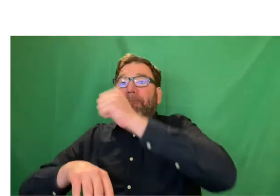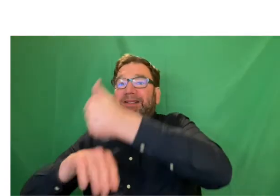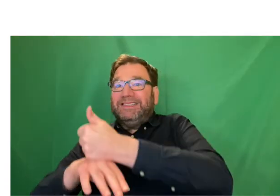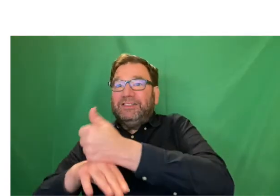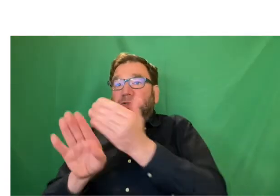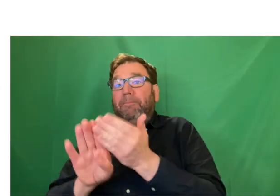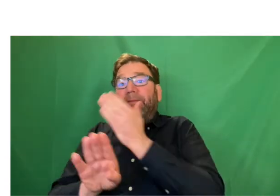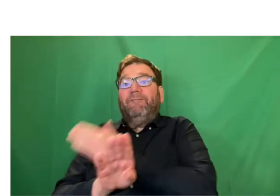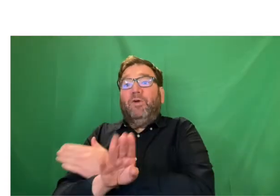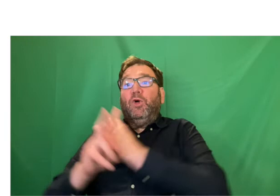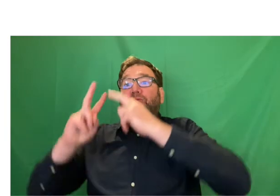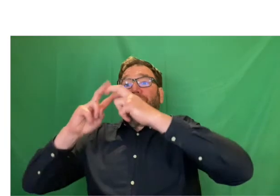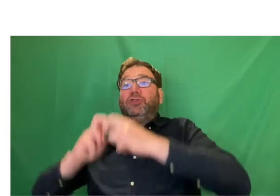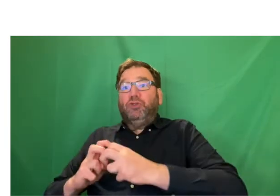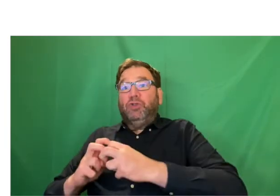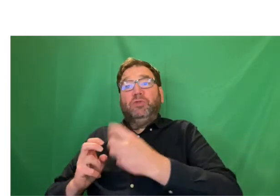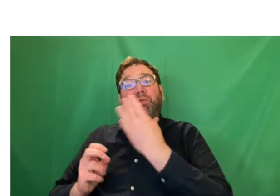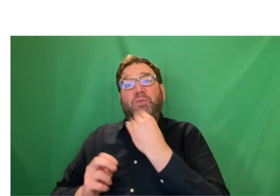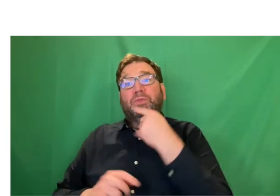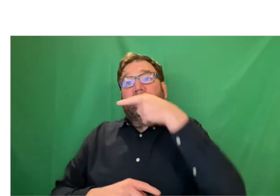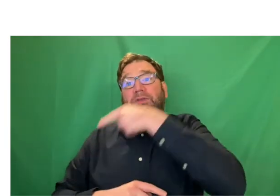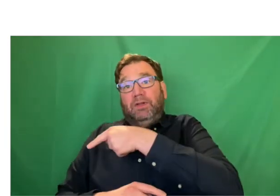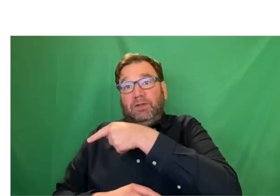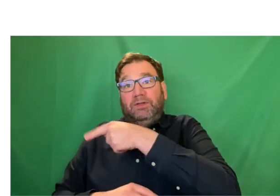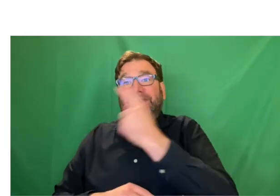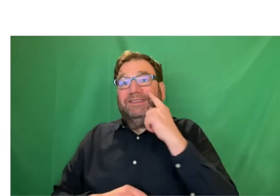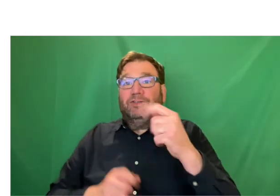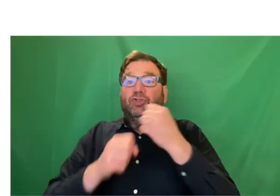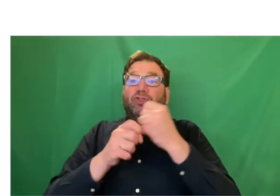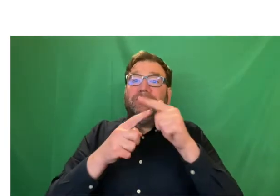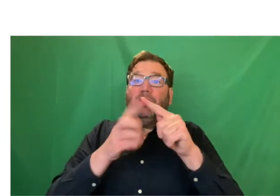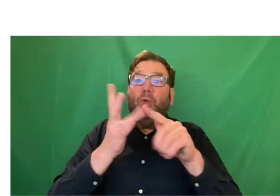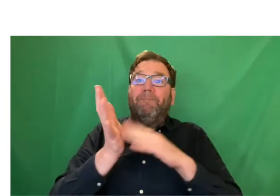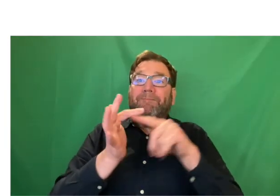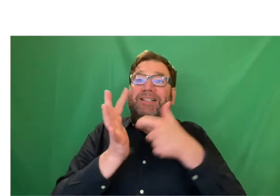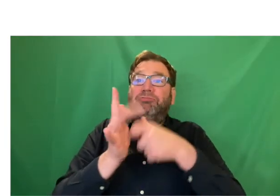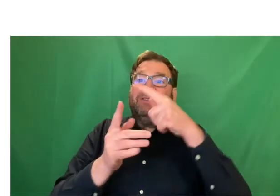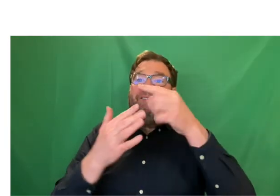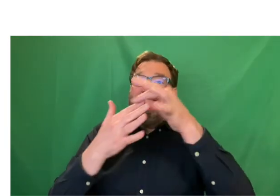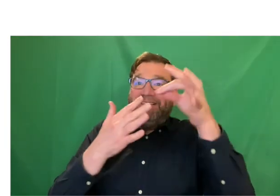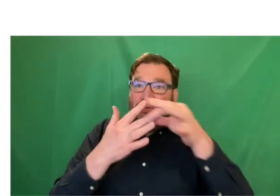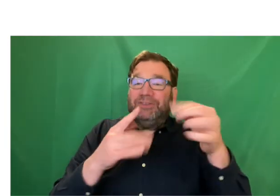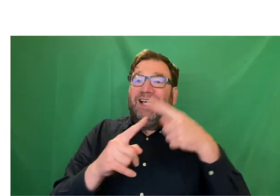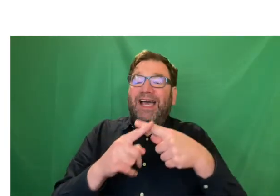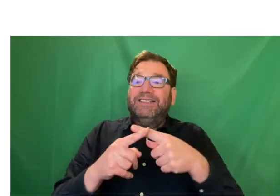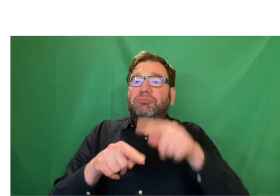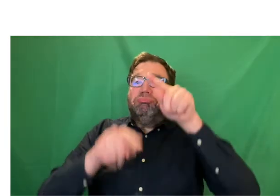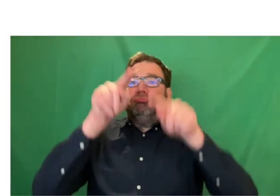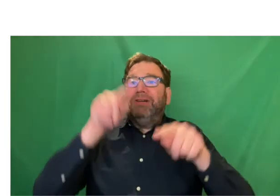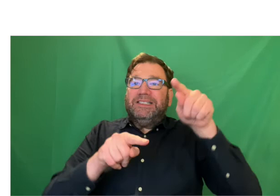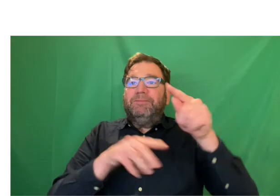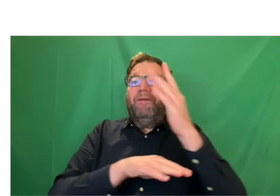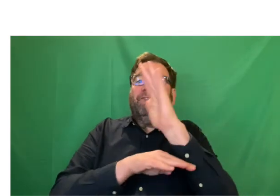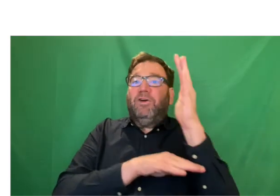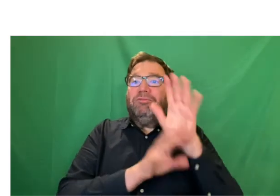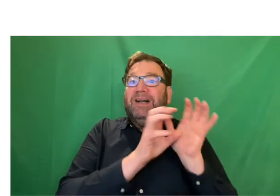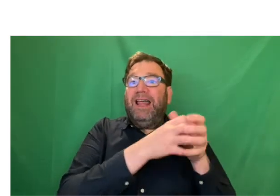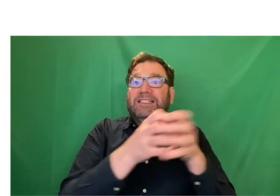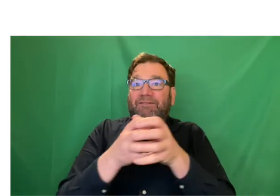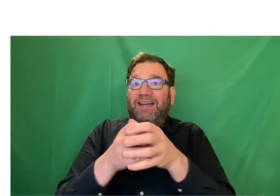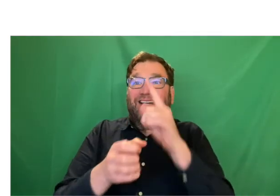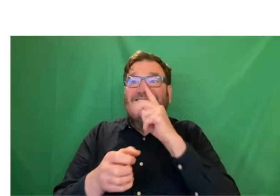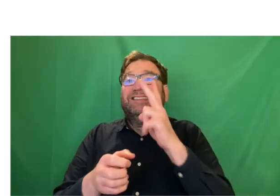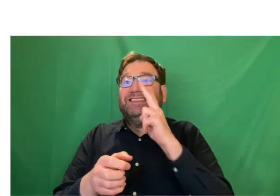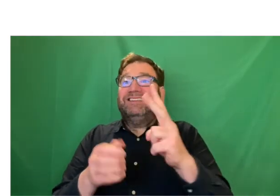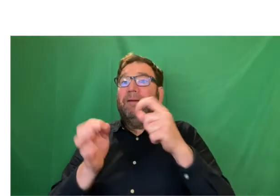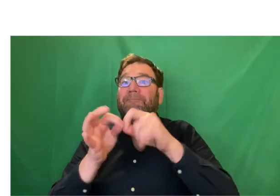our re-implementation of the previous state-of-the-art, which uses geometric features and a random forest classifier. Here you can see